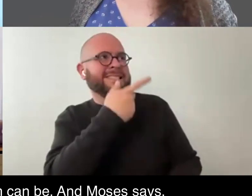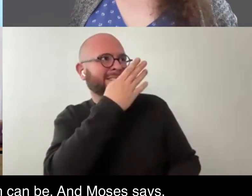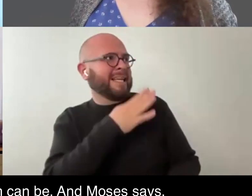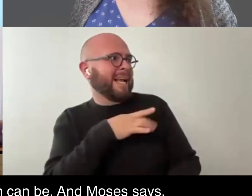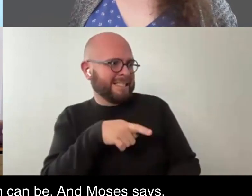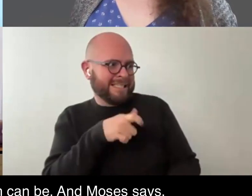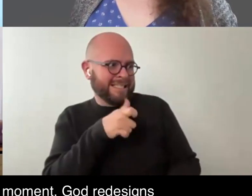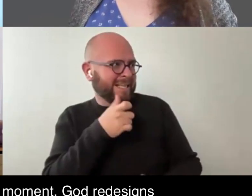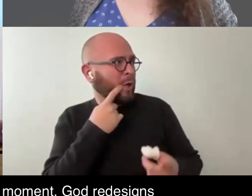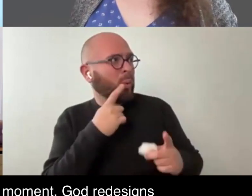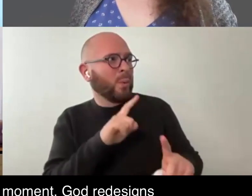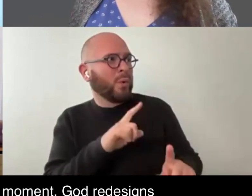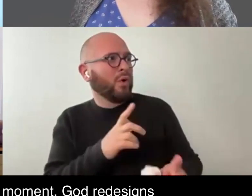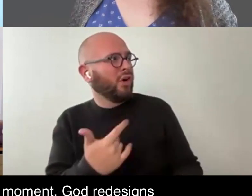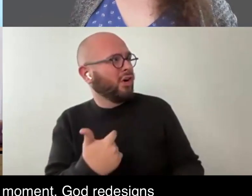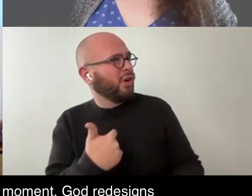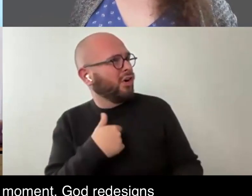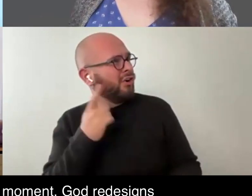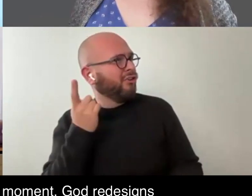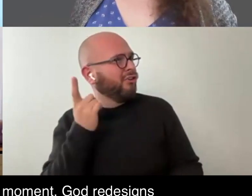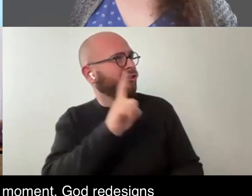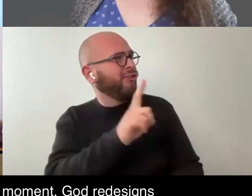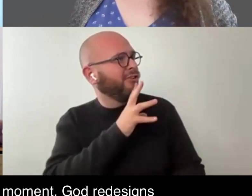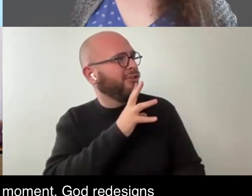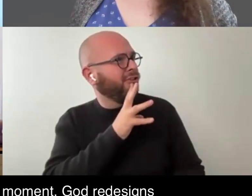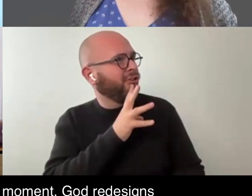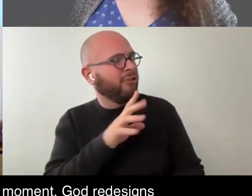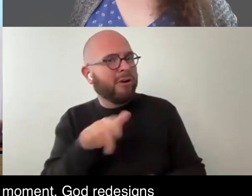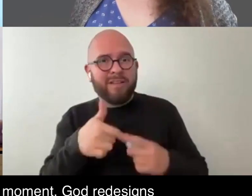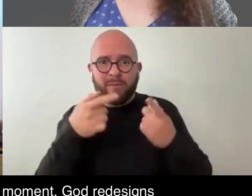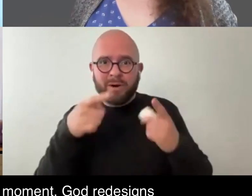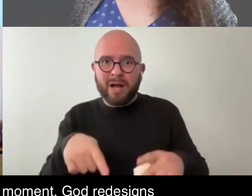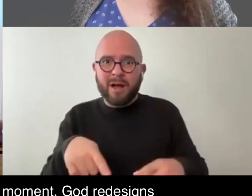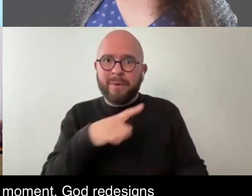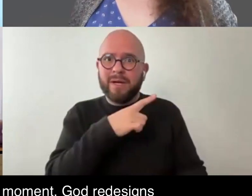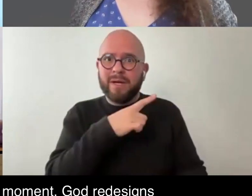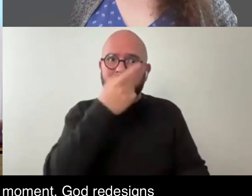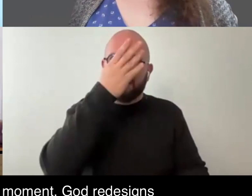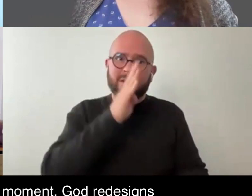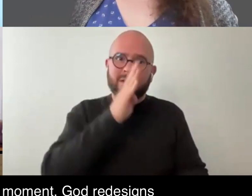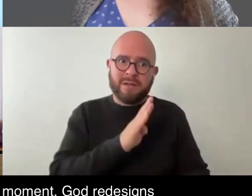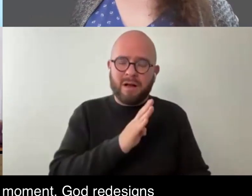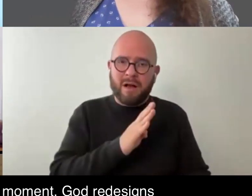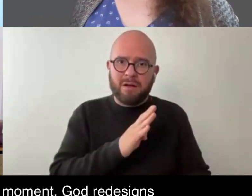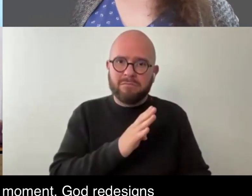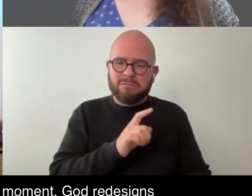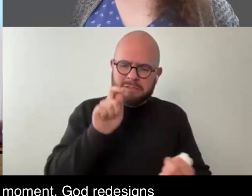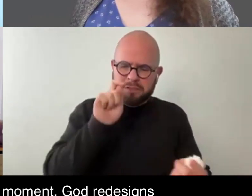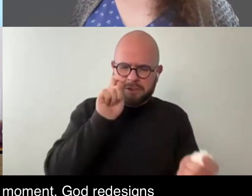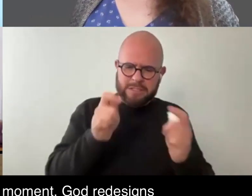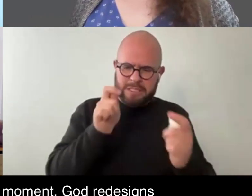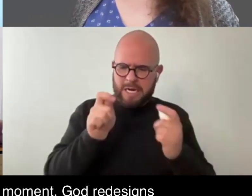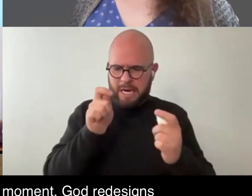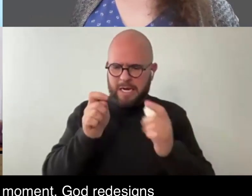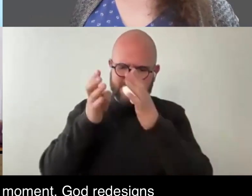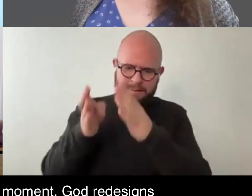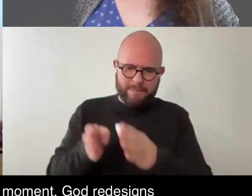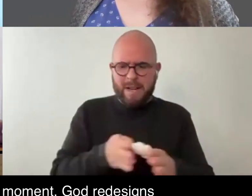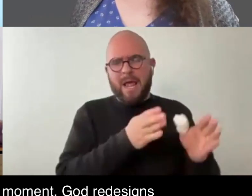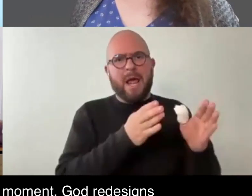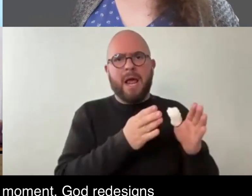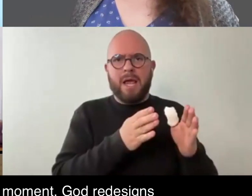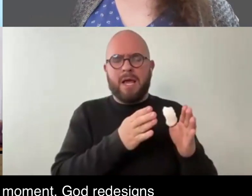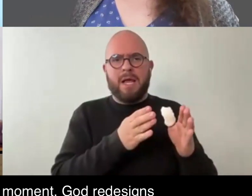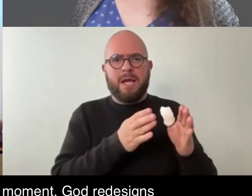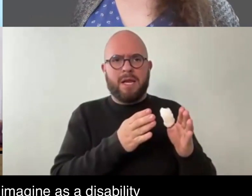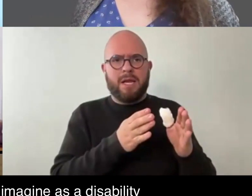not going to work. And in an extraordinary moment, God redesigns the divine plan in order to